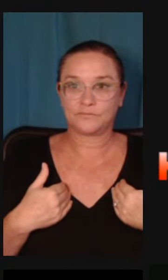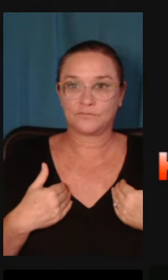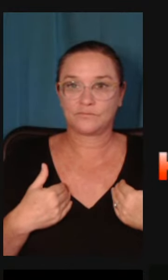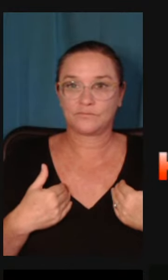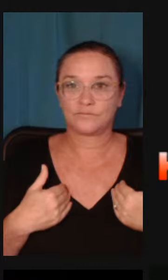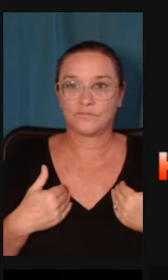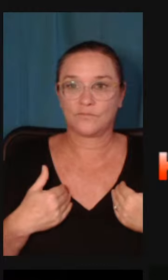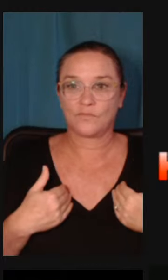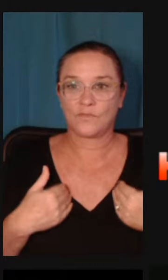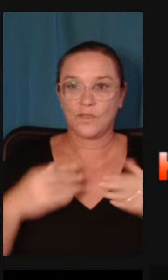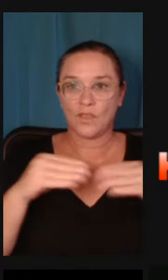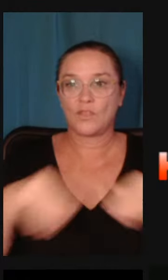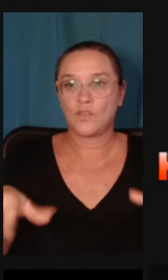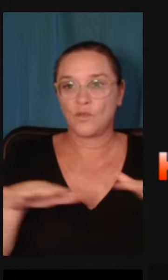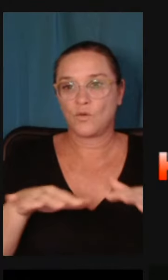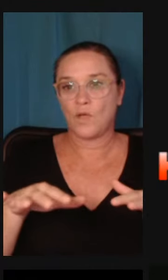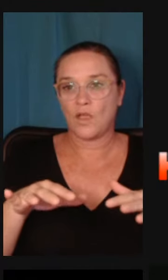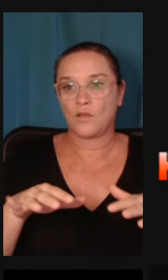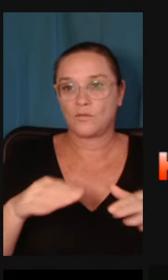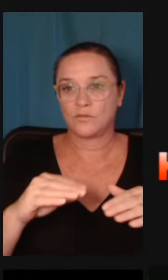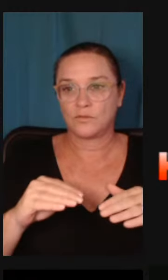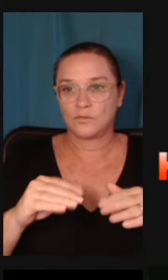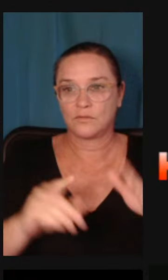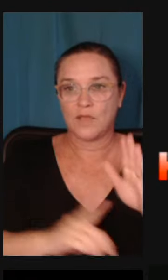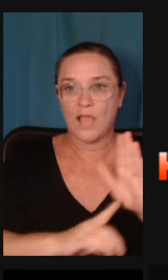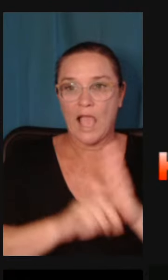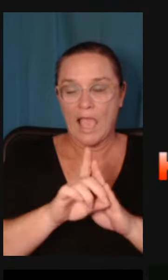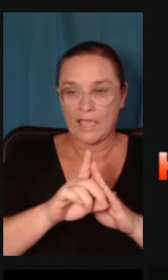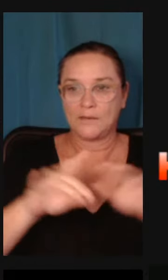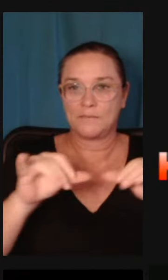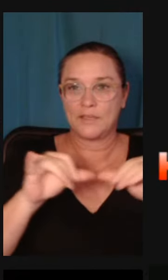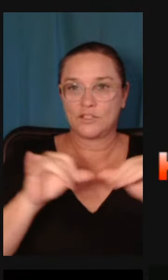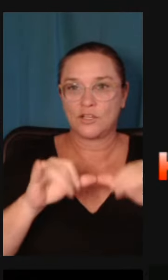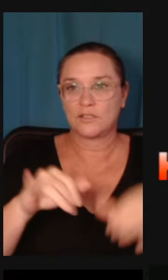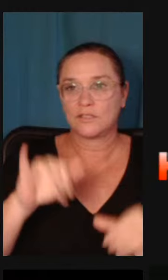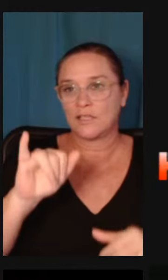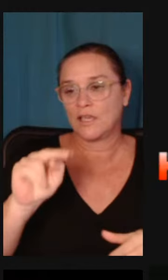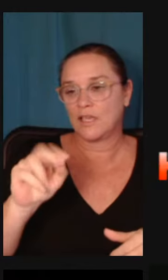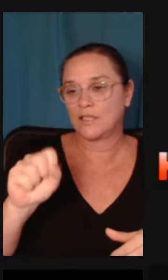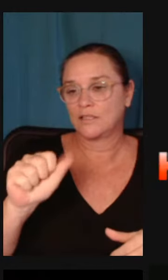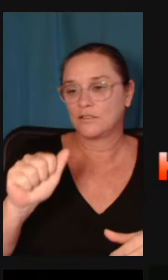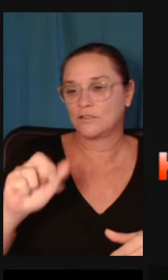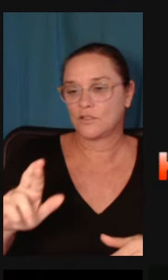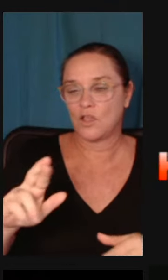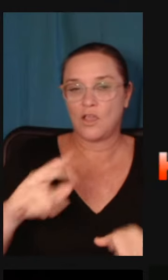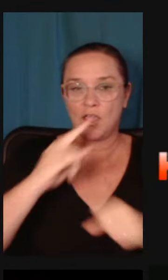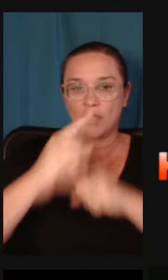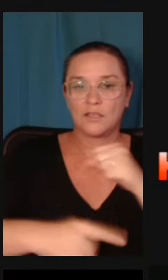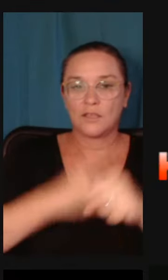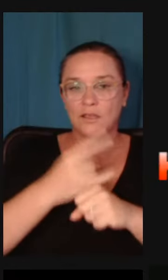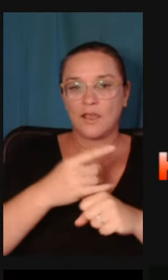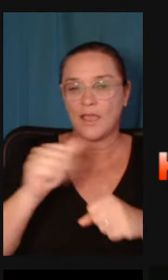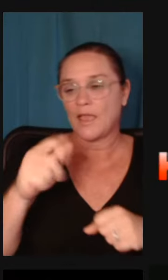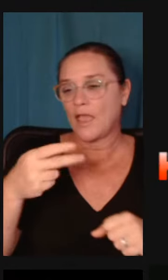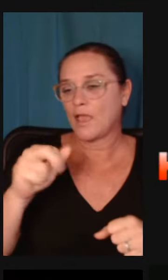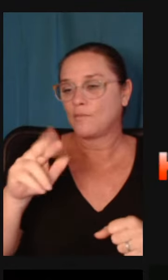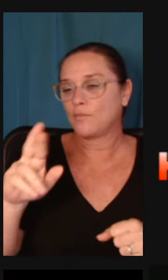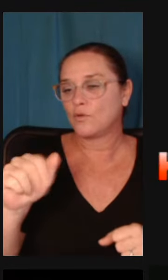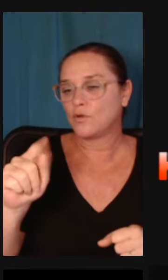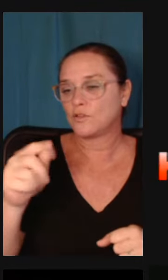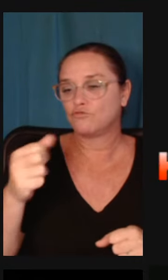ground height measurement, which we call INSAR. It's our satellite aperture radar